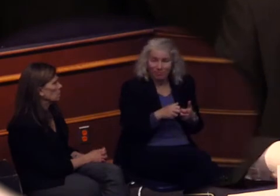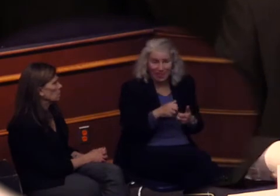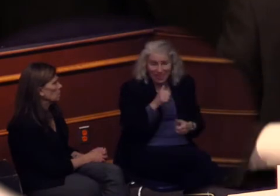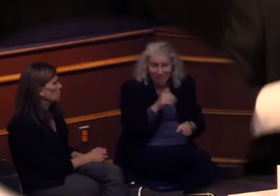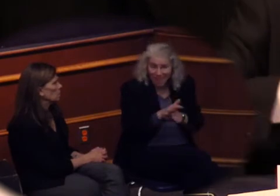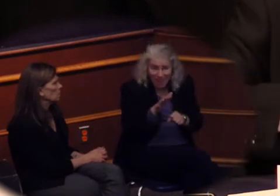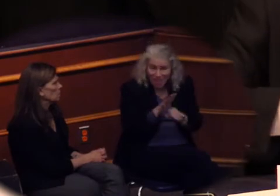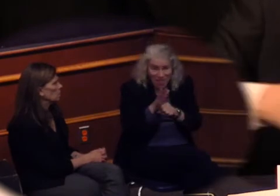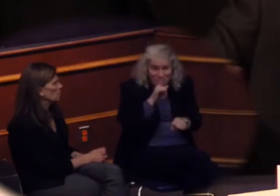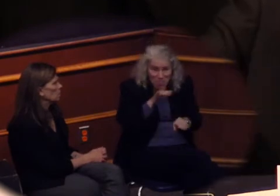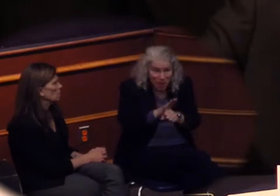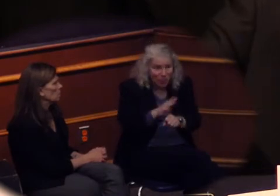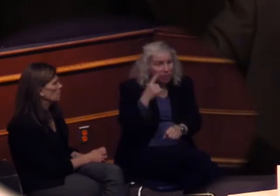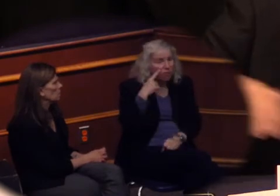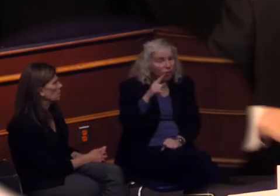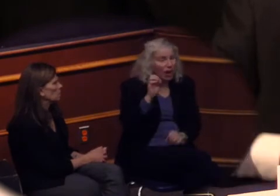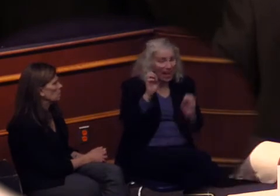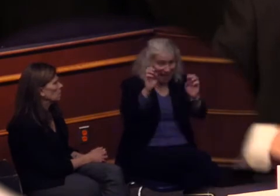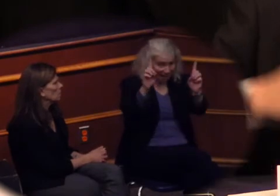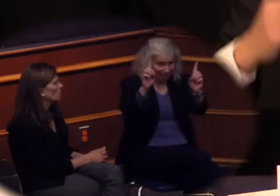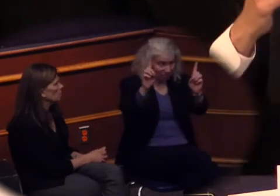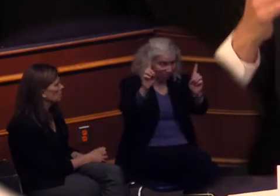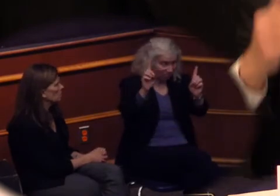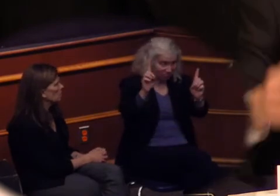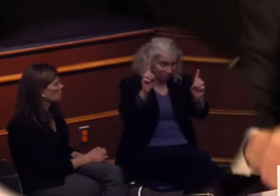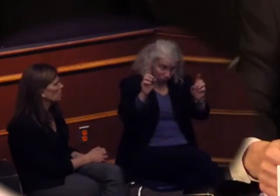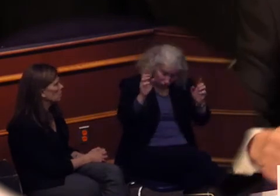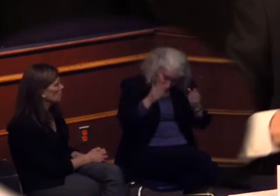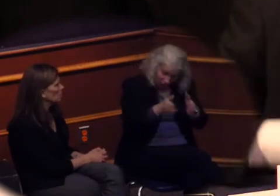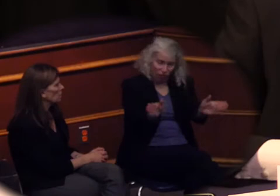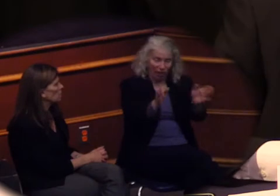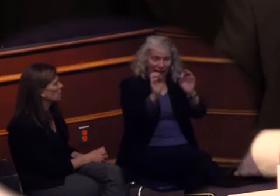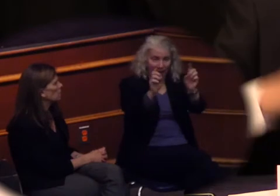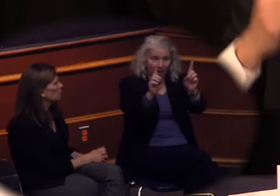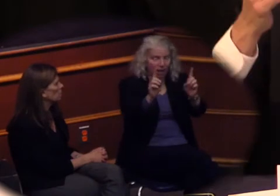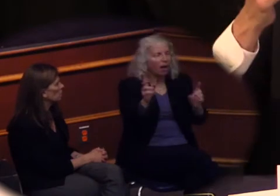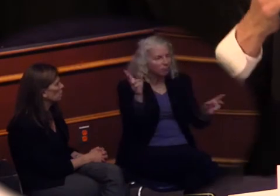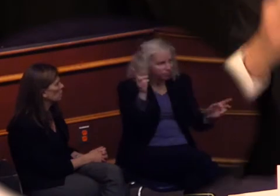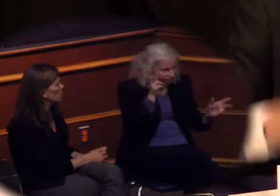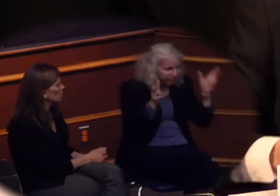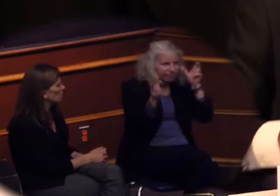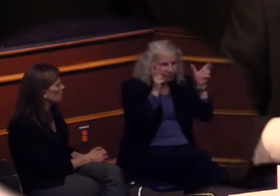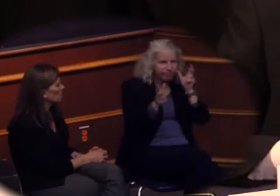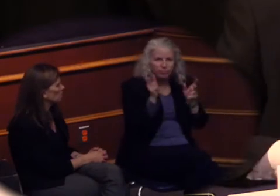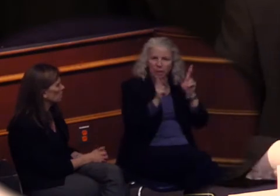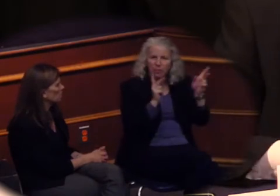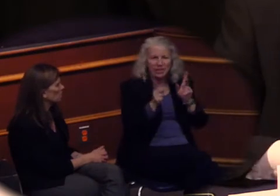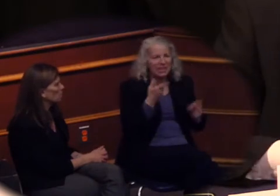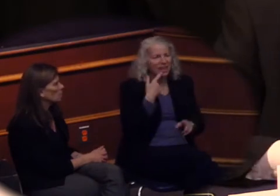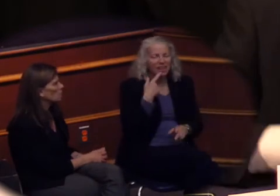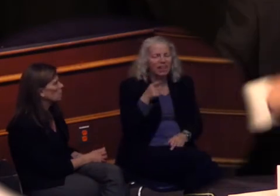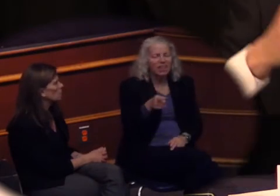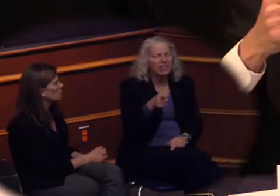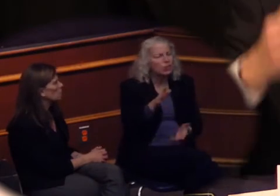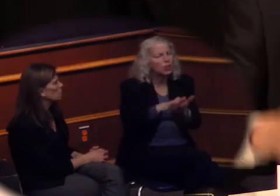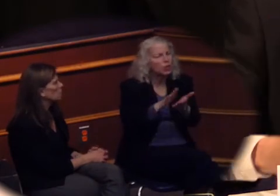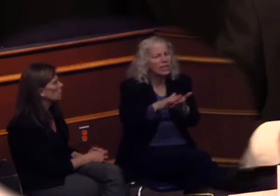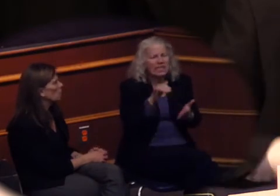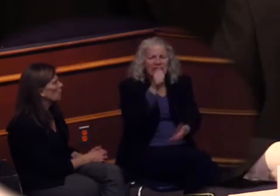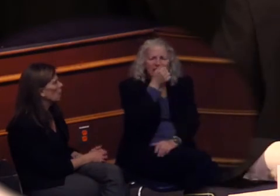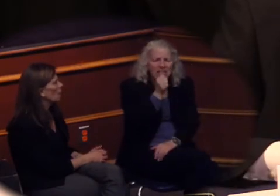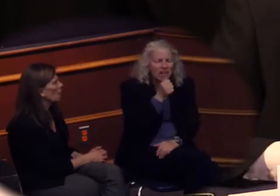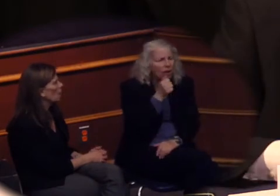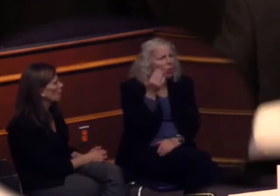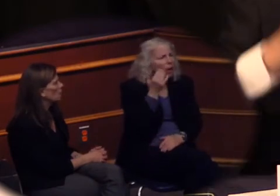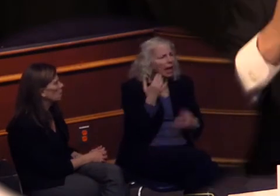inadequate commitment to education all the way through, is that, as I've heard over and over again, one of the things that is punishing our school systems is the rise